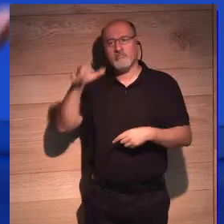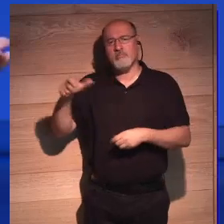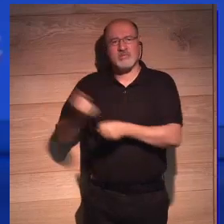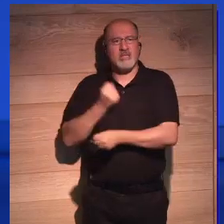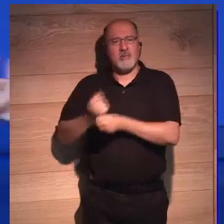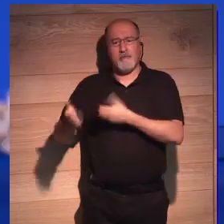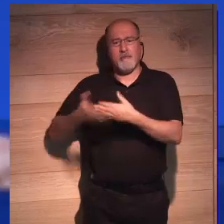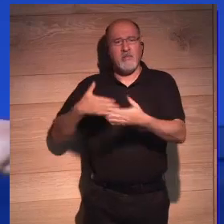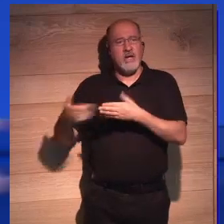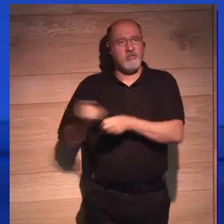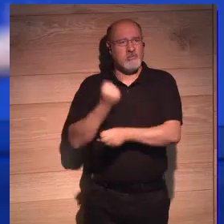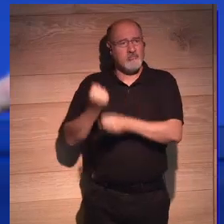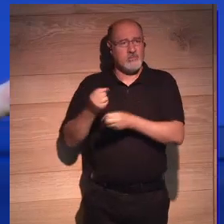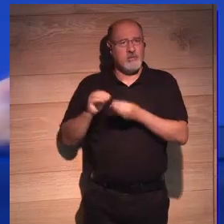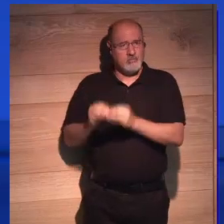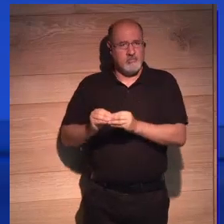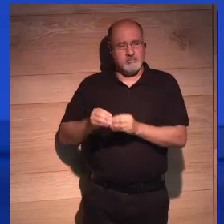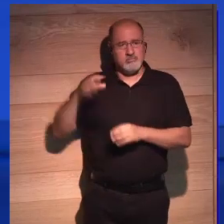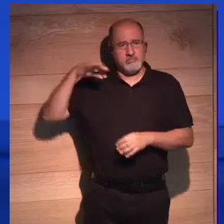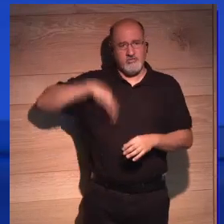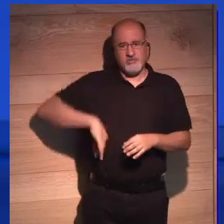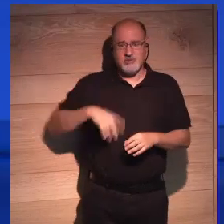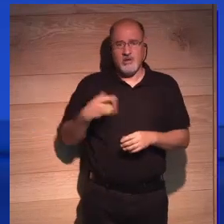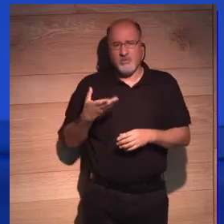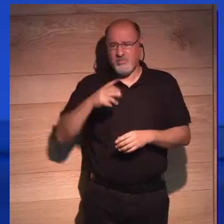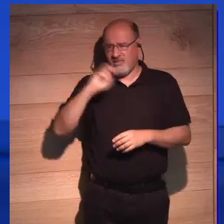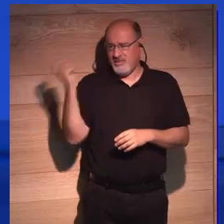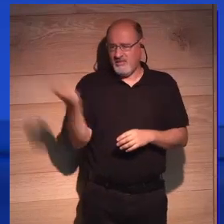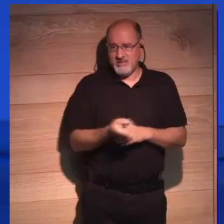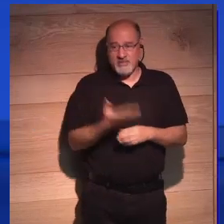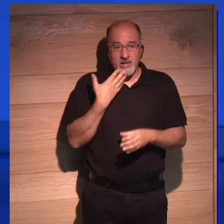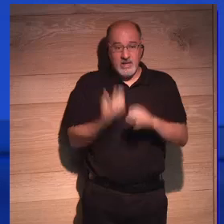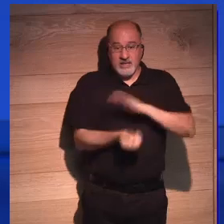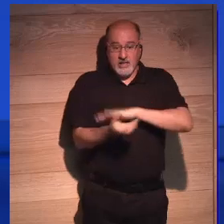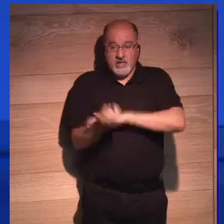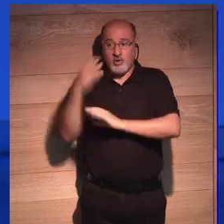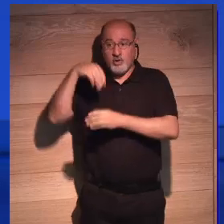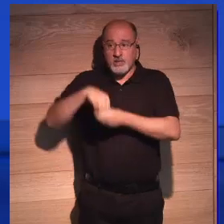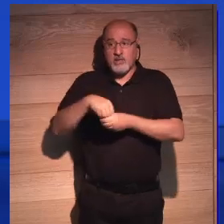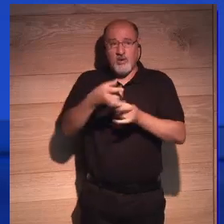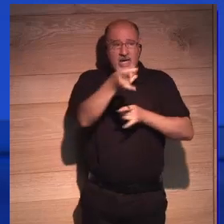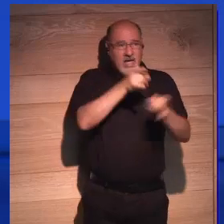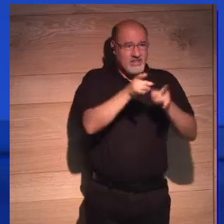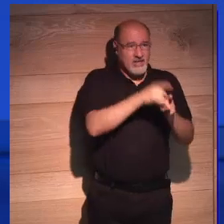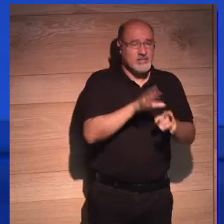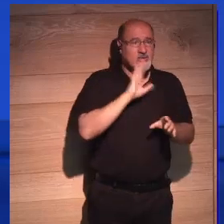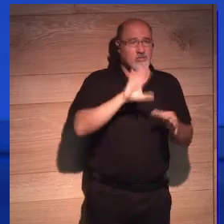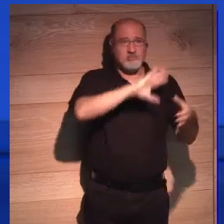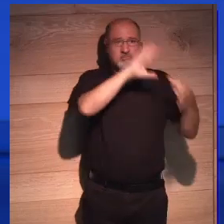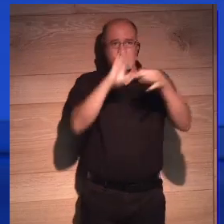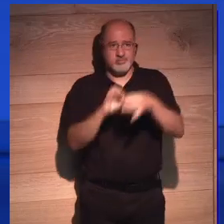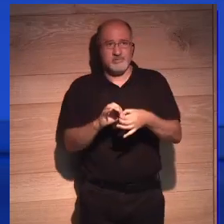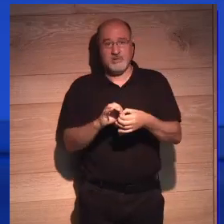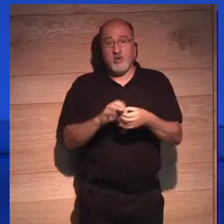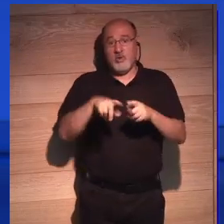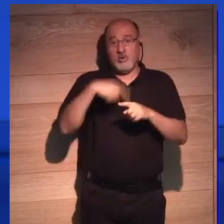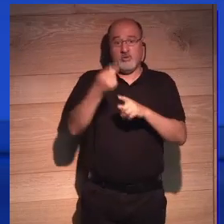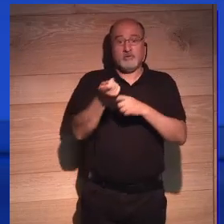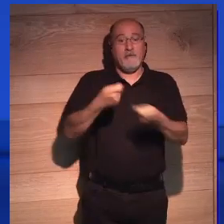get what they call in startup terms a product market fit. This is what we need. The state that we're in at